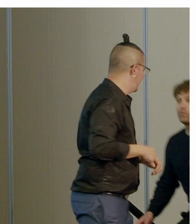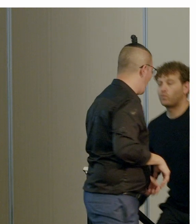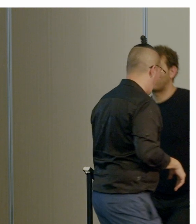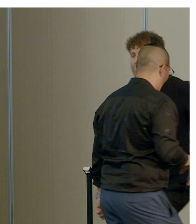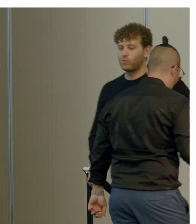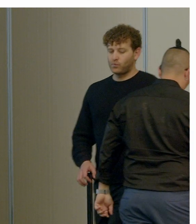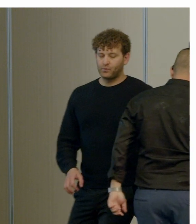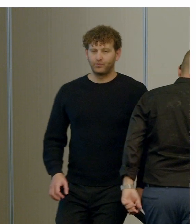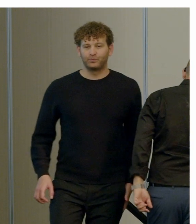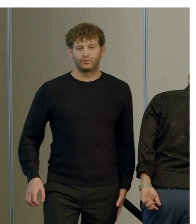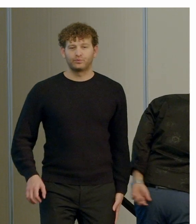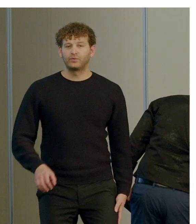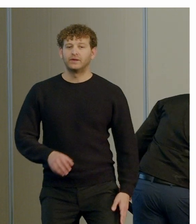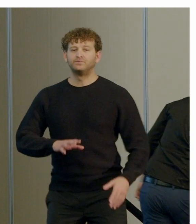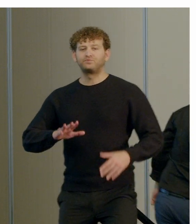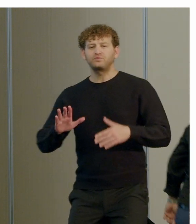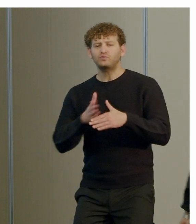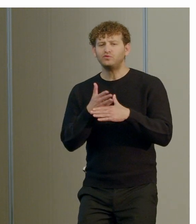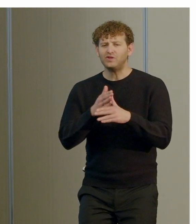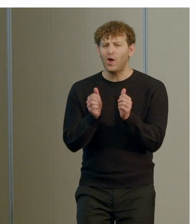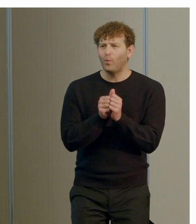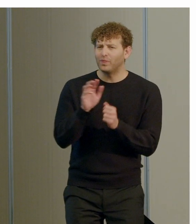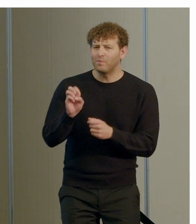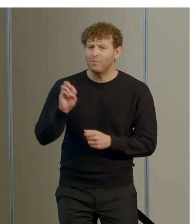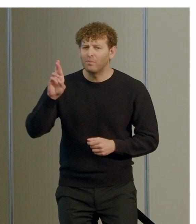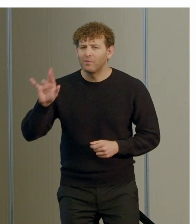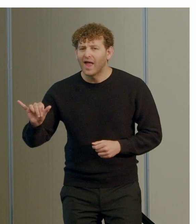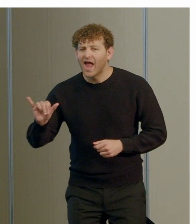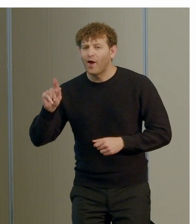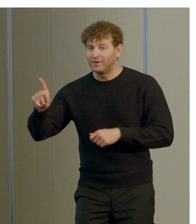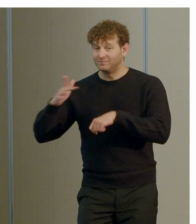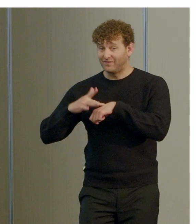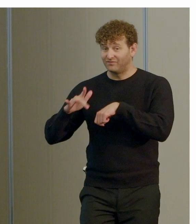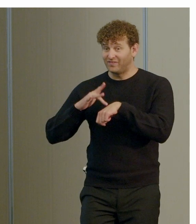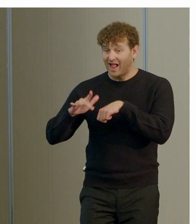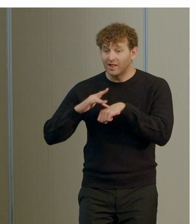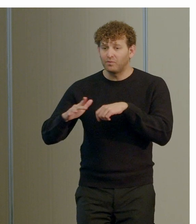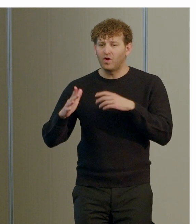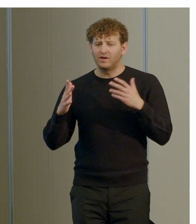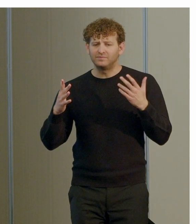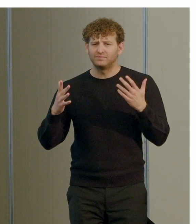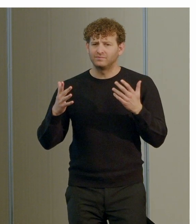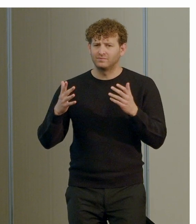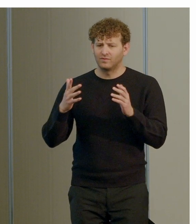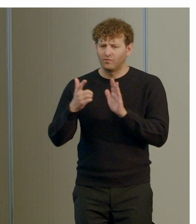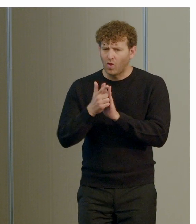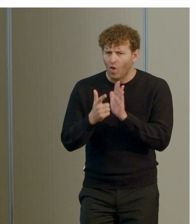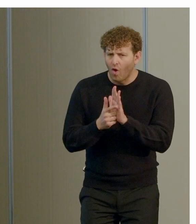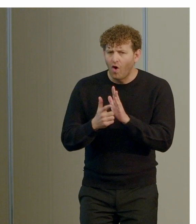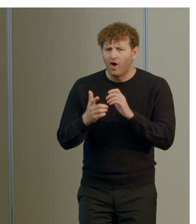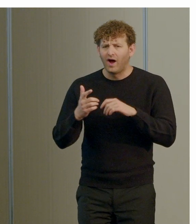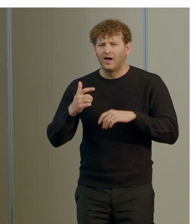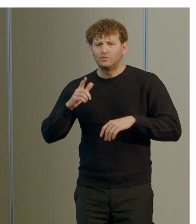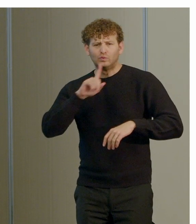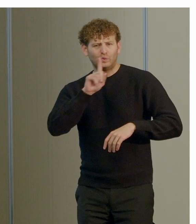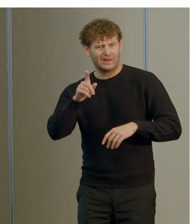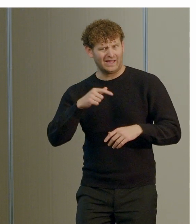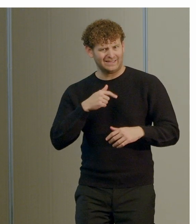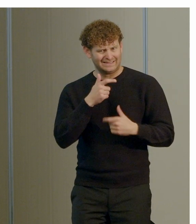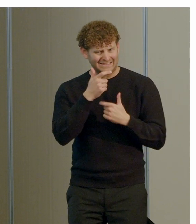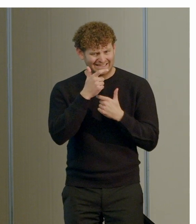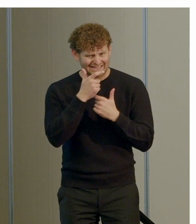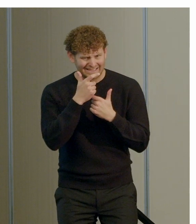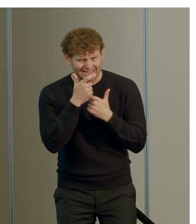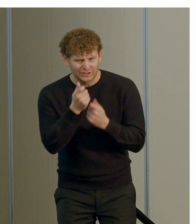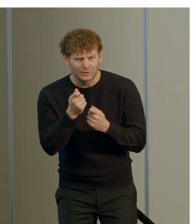laws, policies, practices, I was equally as intrigued as she was to hear what she's able to implement within